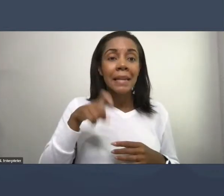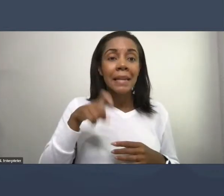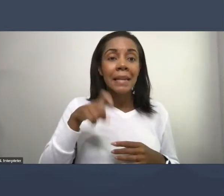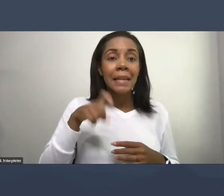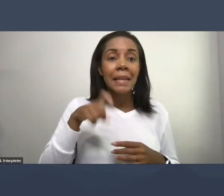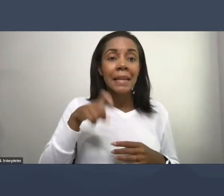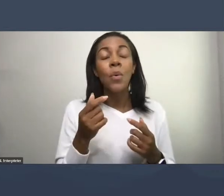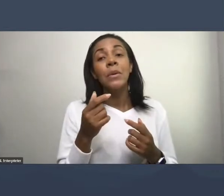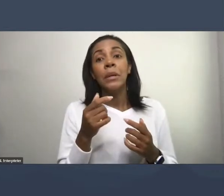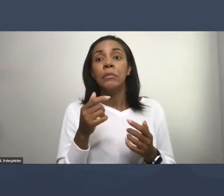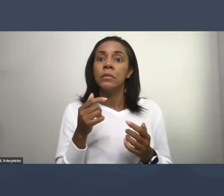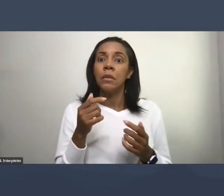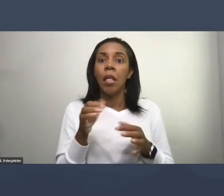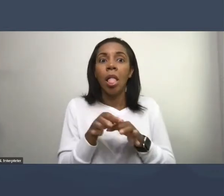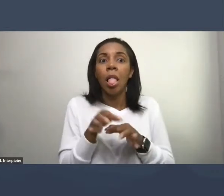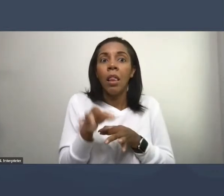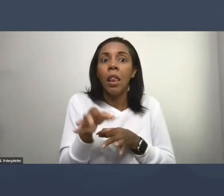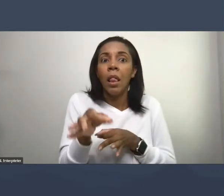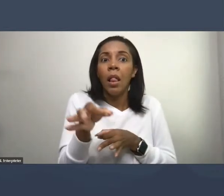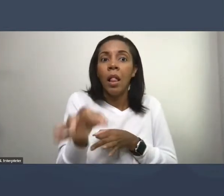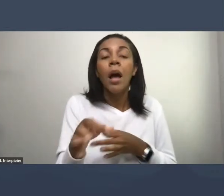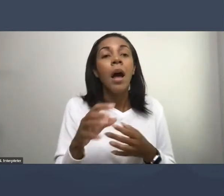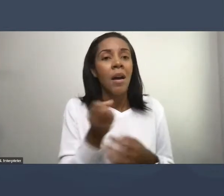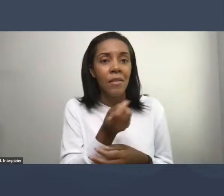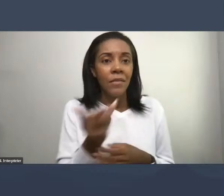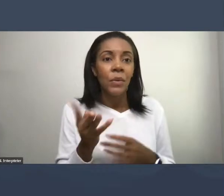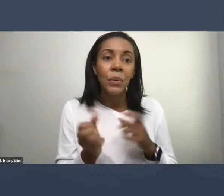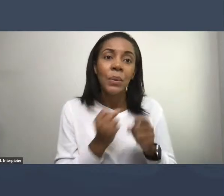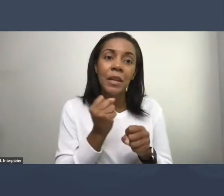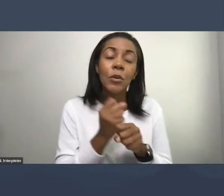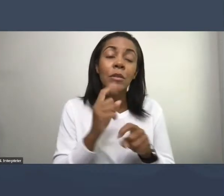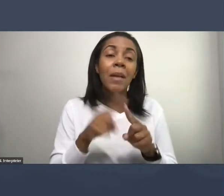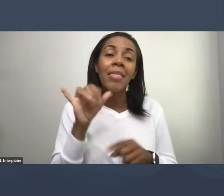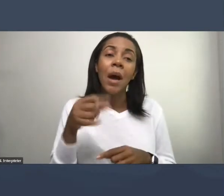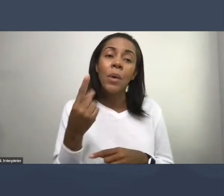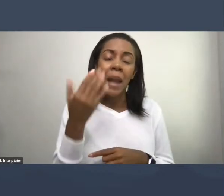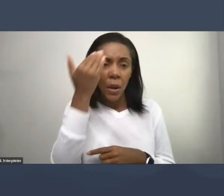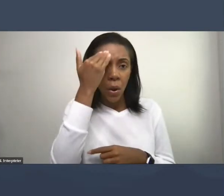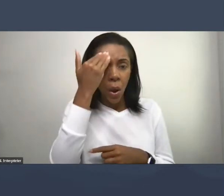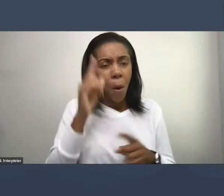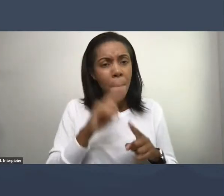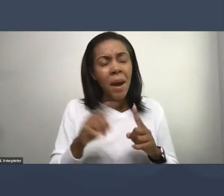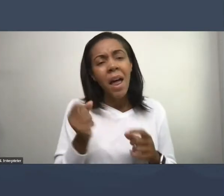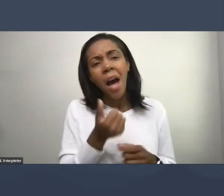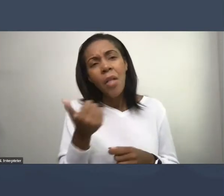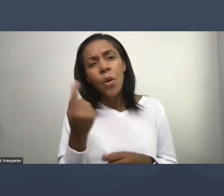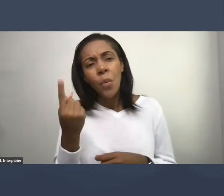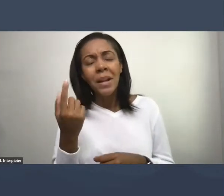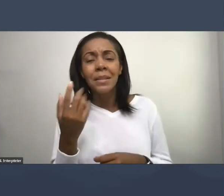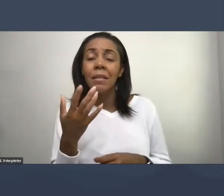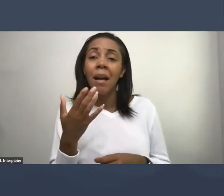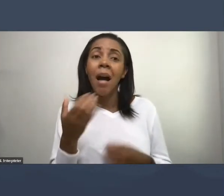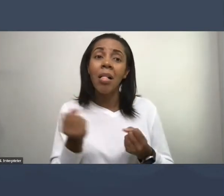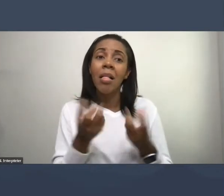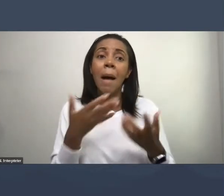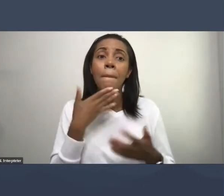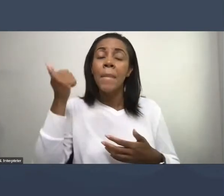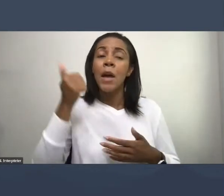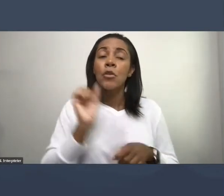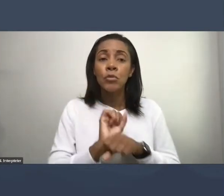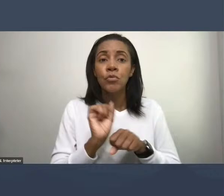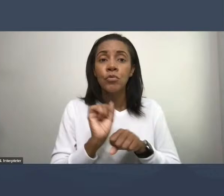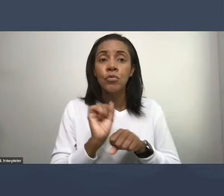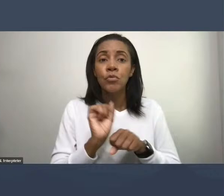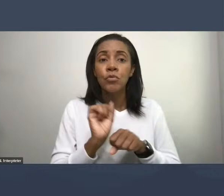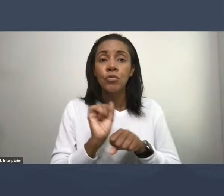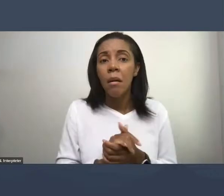it off for a couple of years to delay it. But that one is one I know of. The other ones, I think we're doing a lot better job, and I hope Robert will agree with me that we are